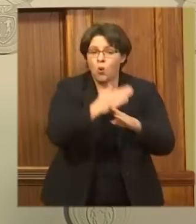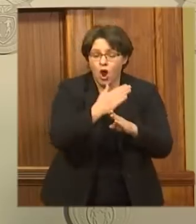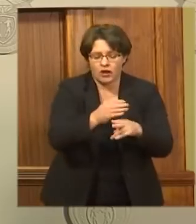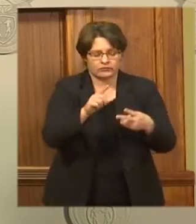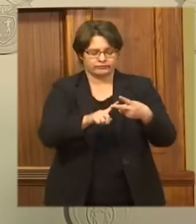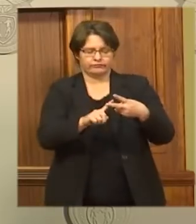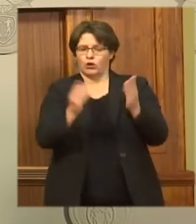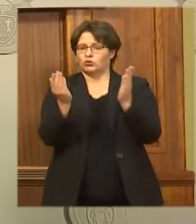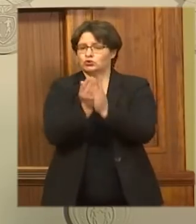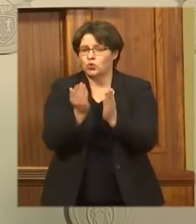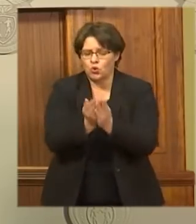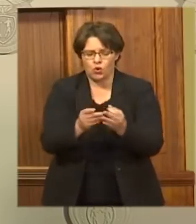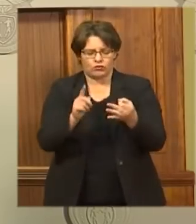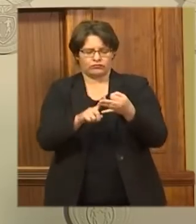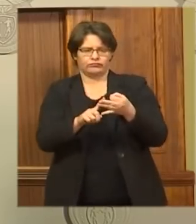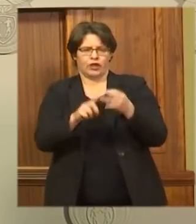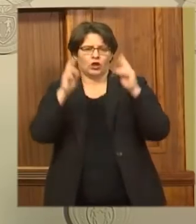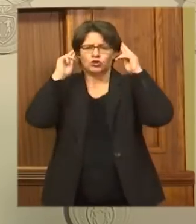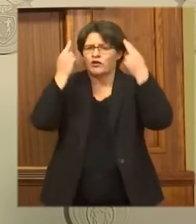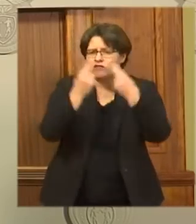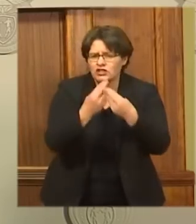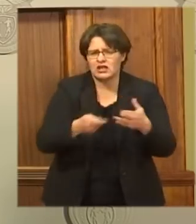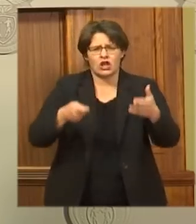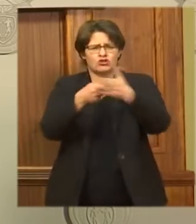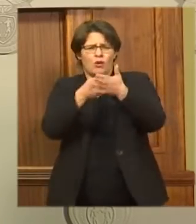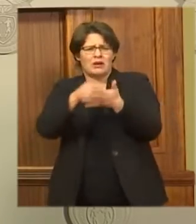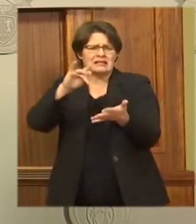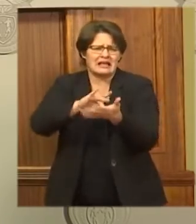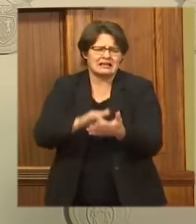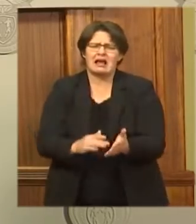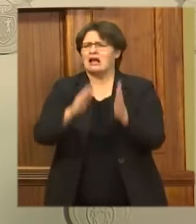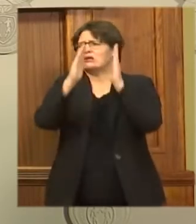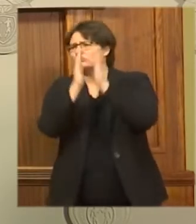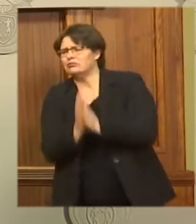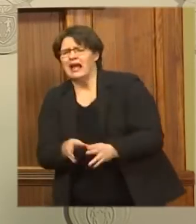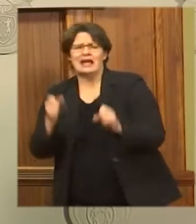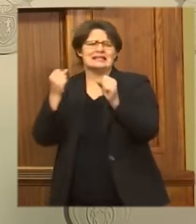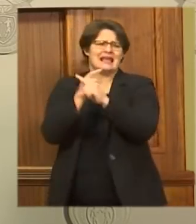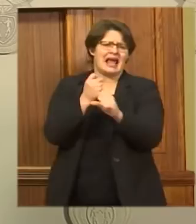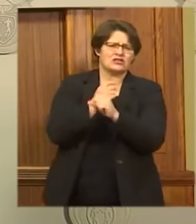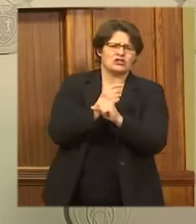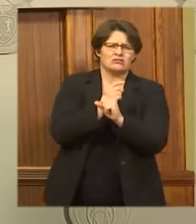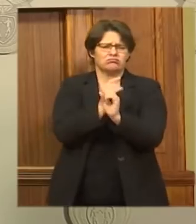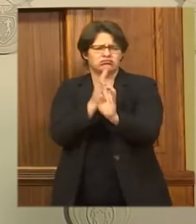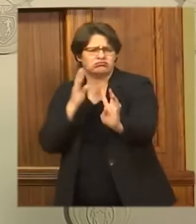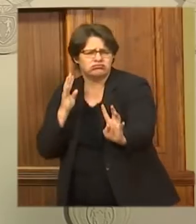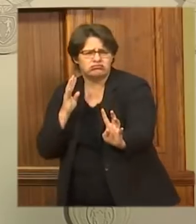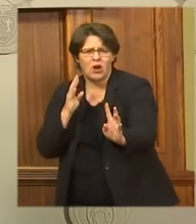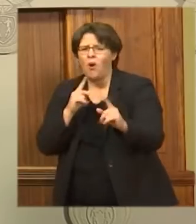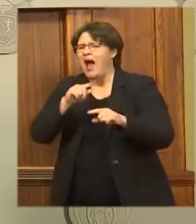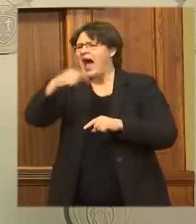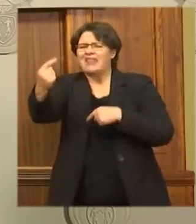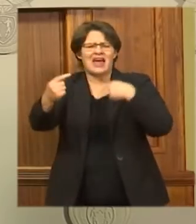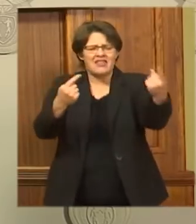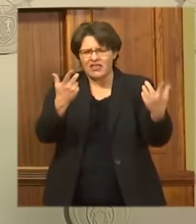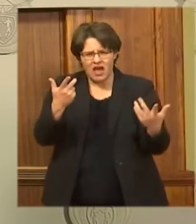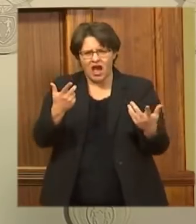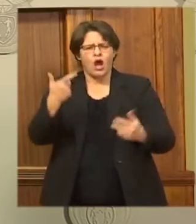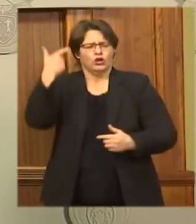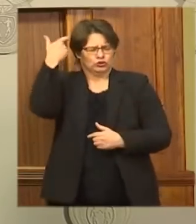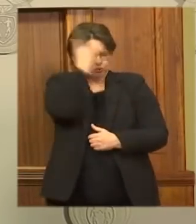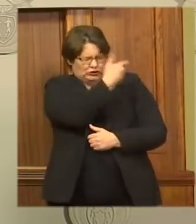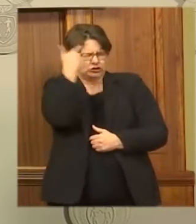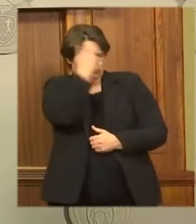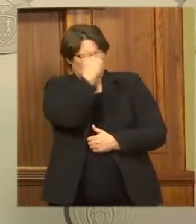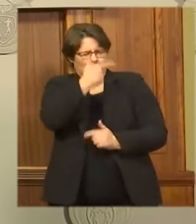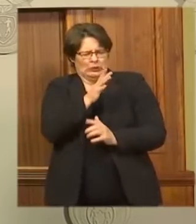school, university, shopping center, place of worship, taxi rank, or other public spaces where people